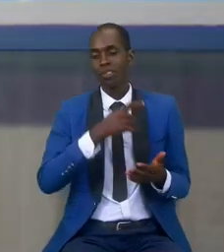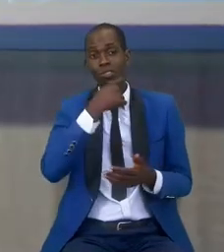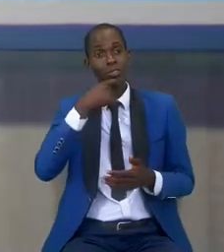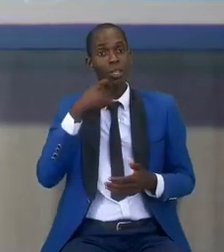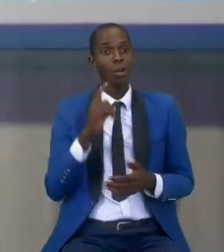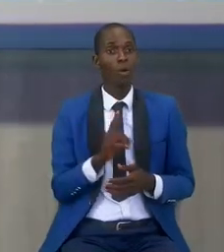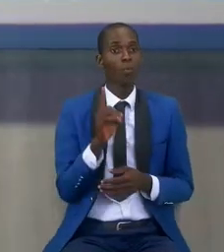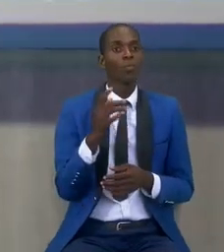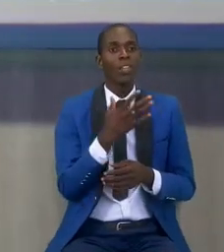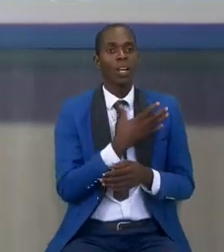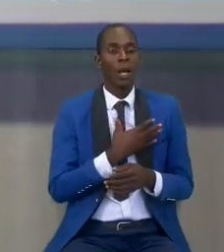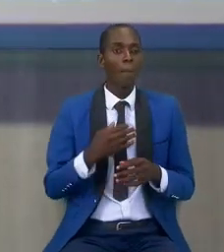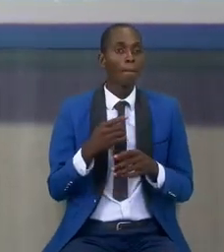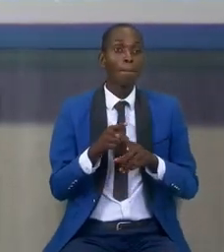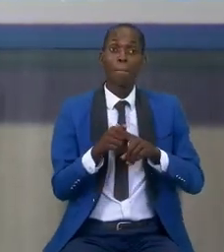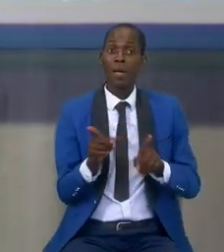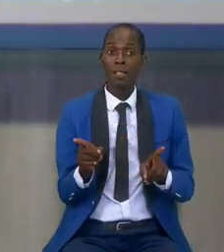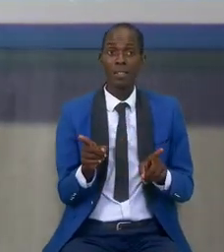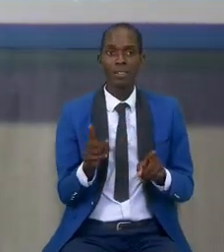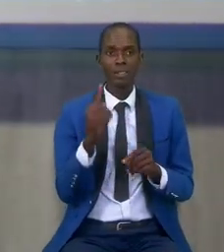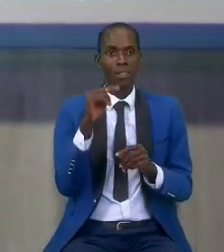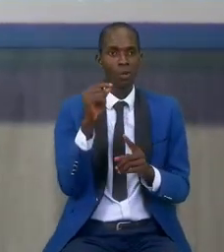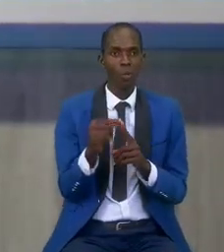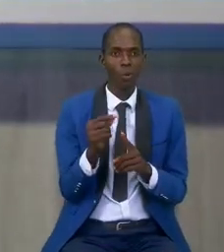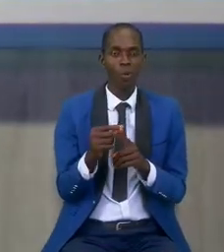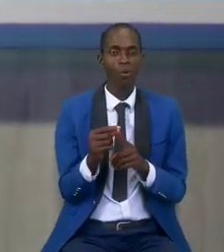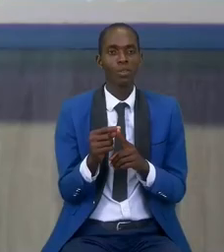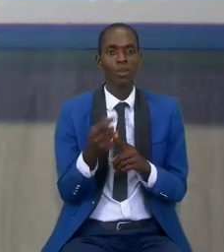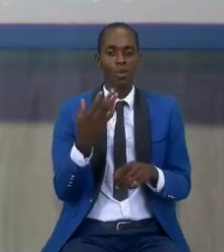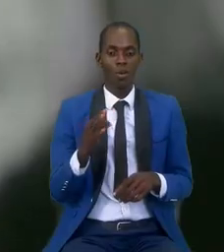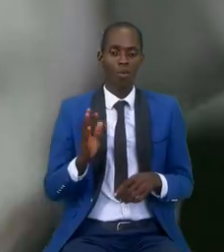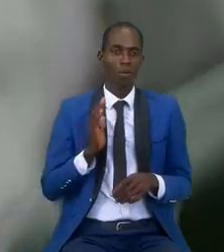of our God shall stand forever